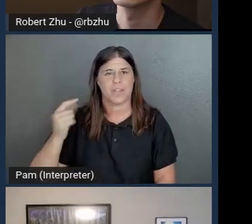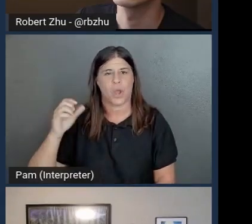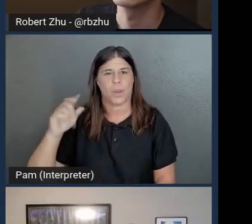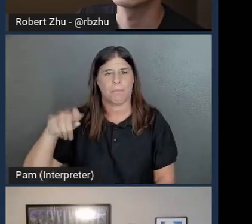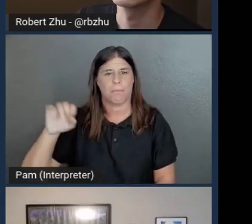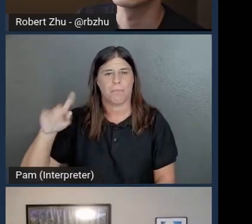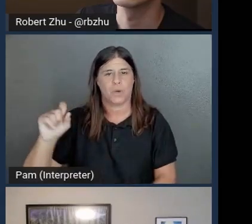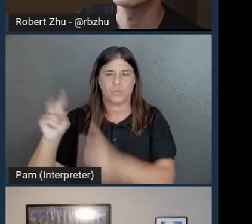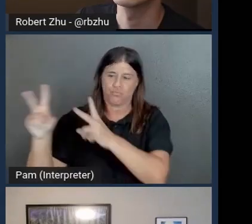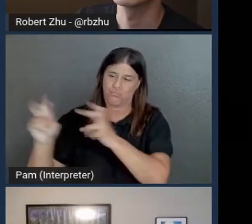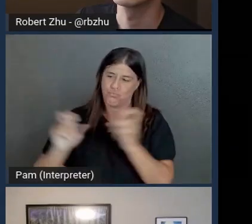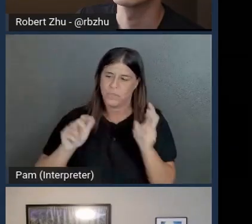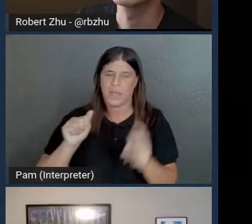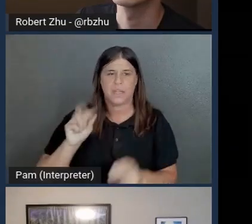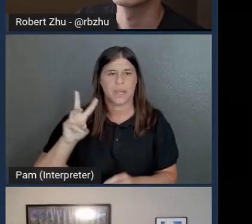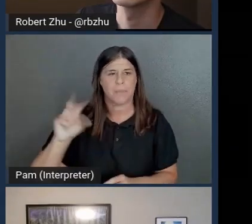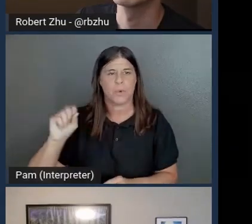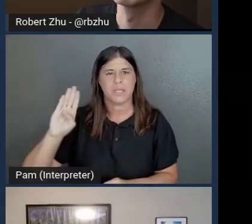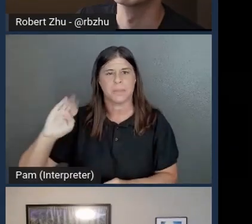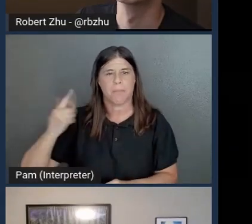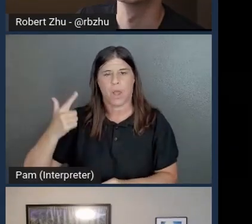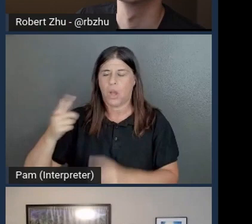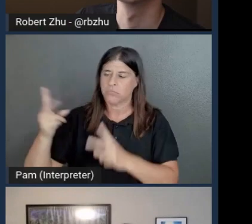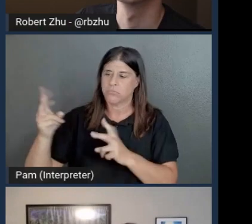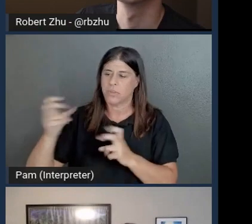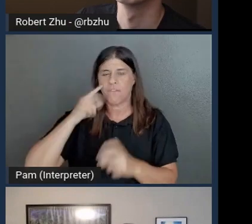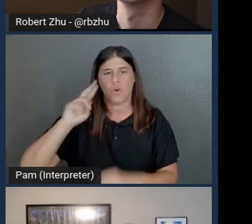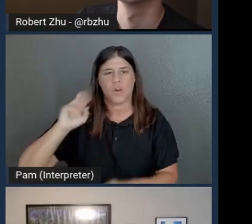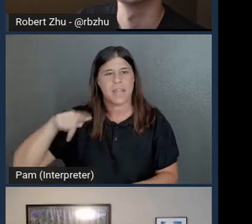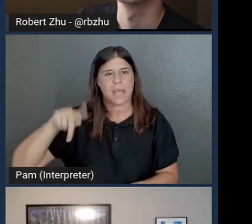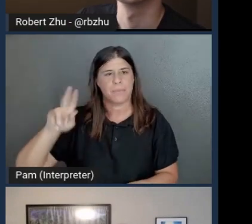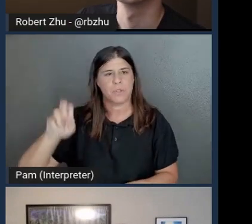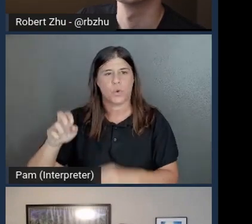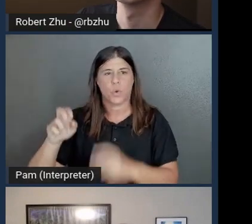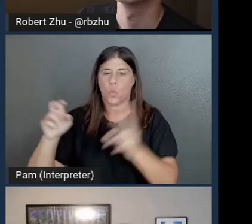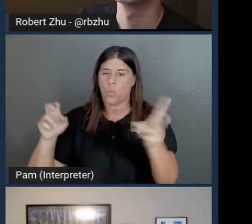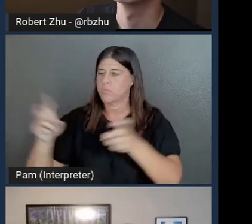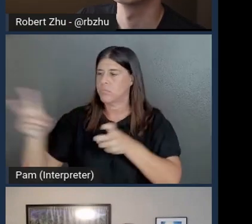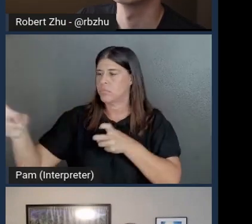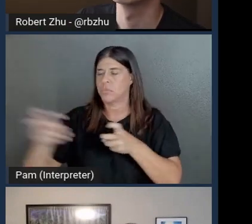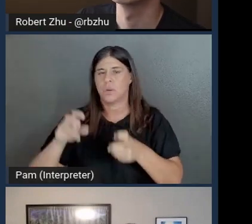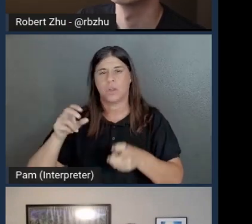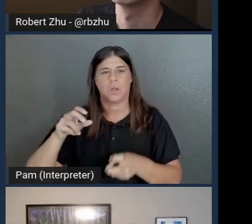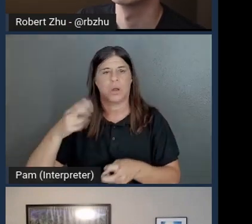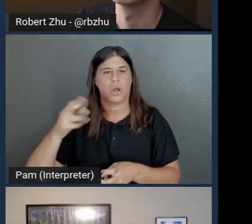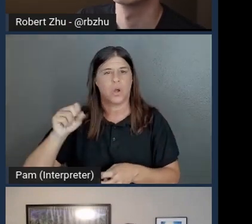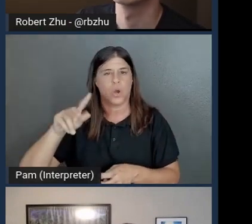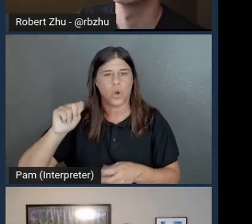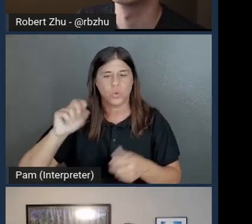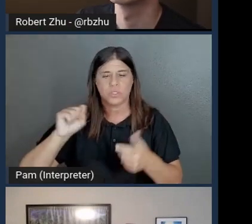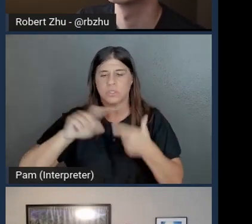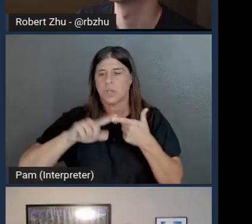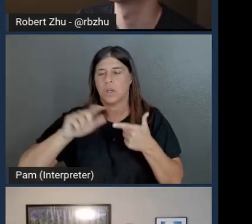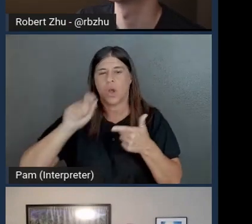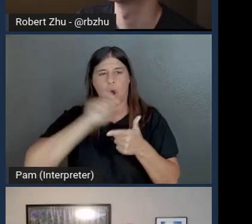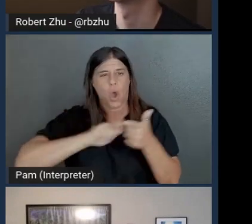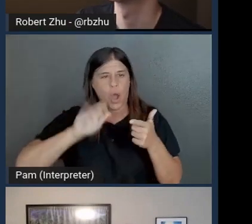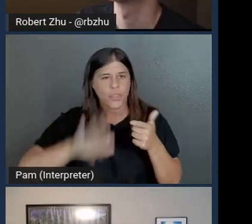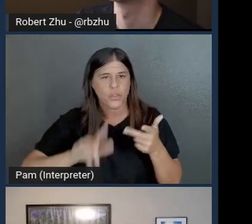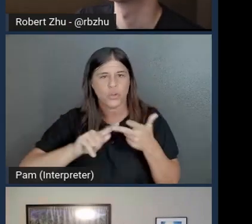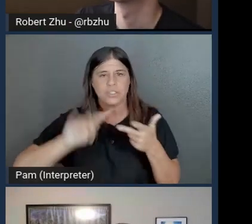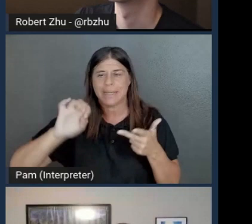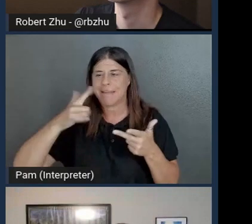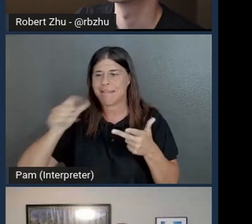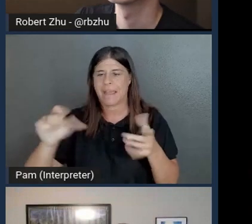scraped the AWS databases blog for Neptune. We were able to extract out things like posts, the authors, and tags associated with